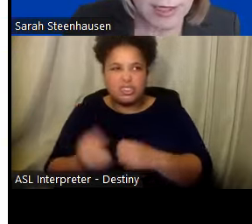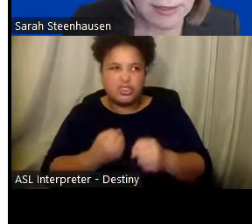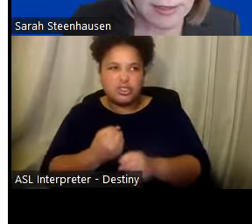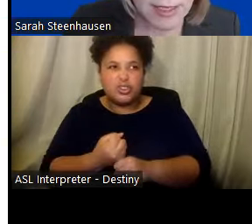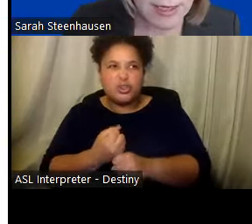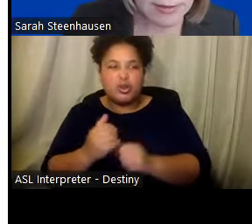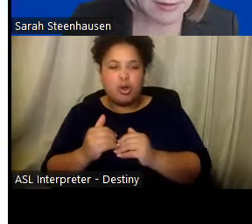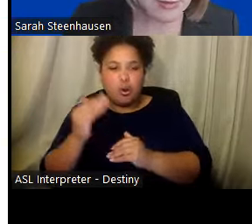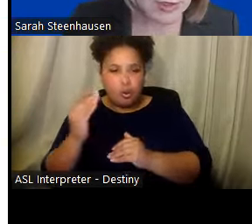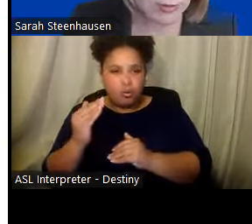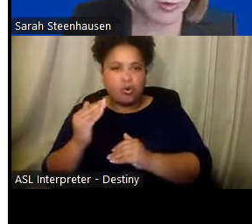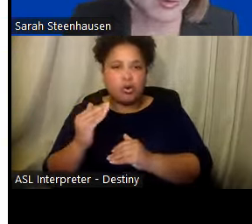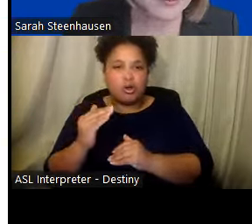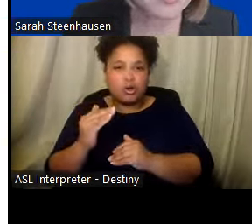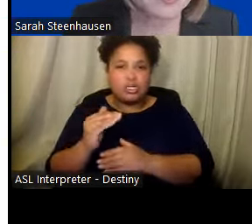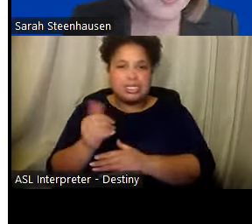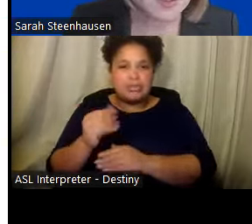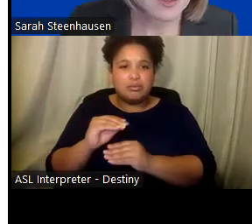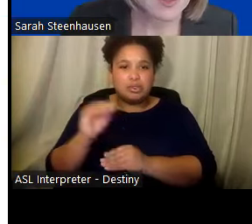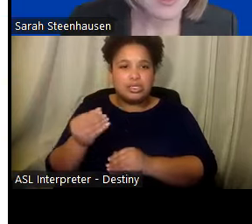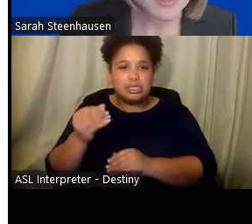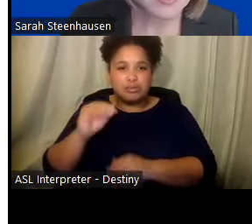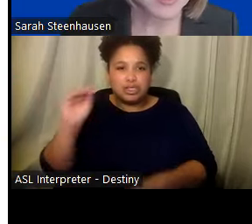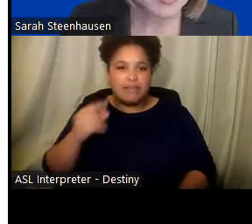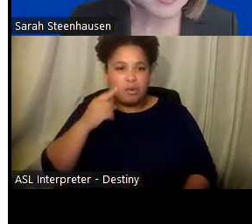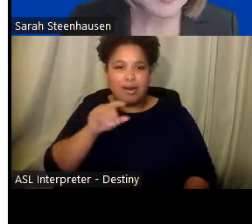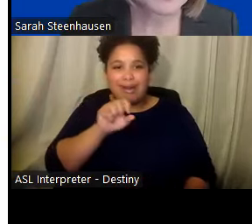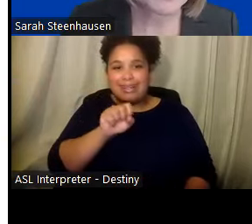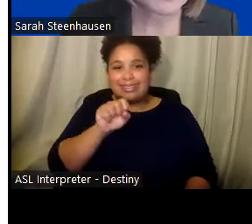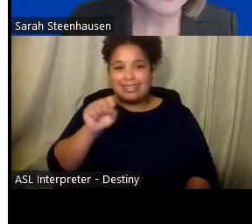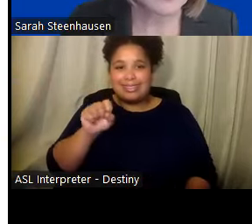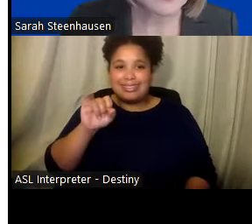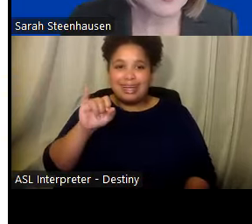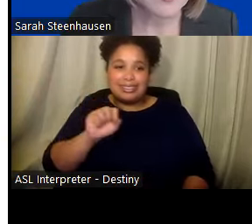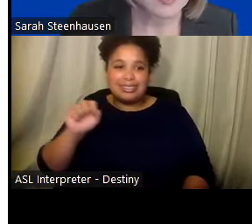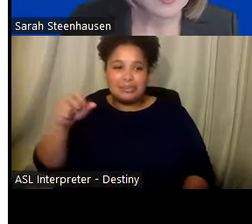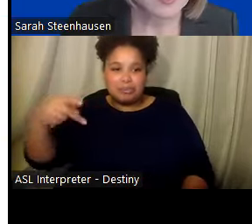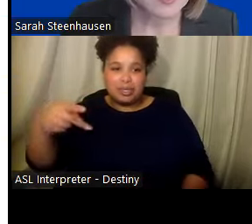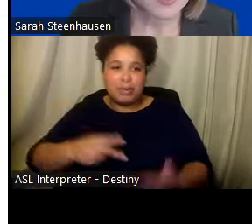the SSI SSP program. Next slide, please.